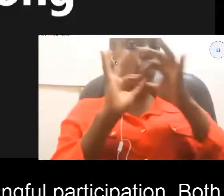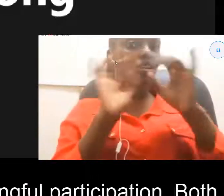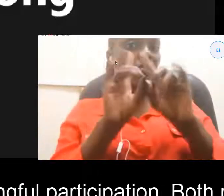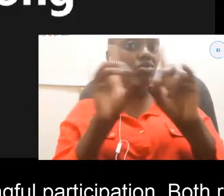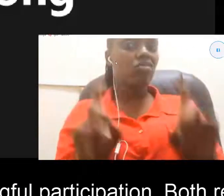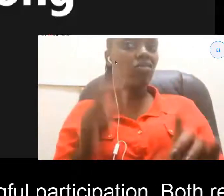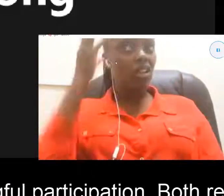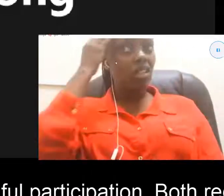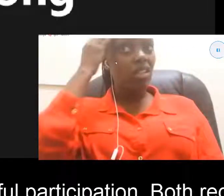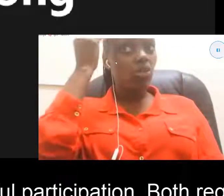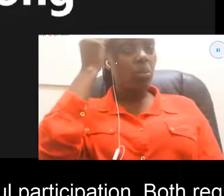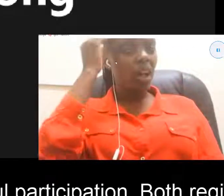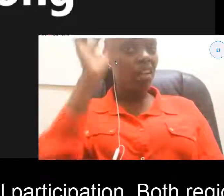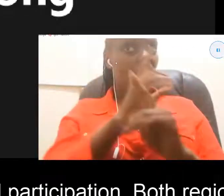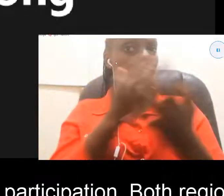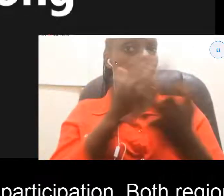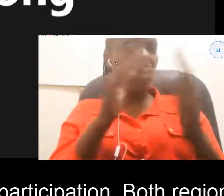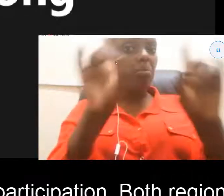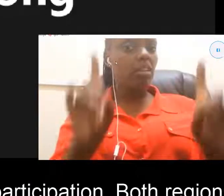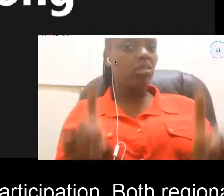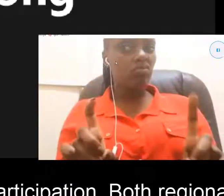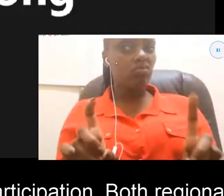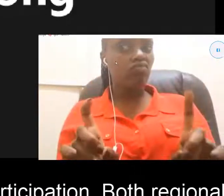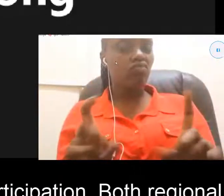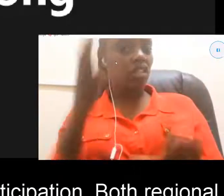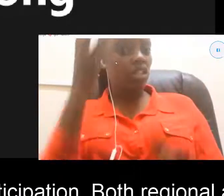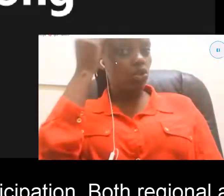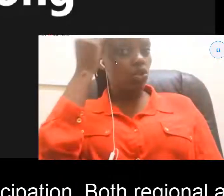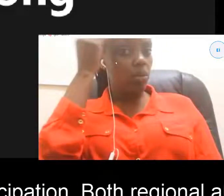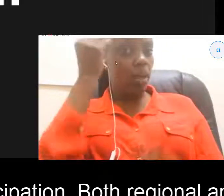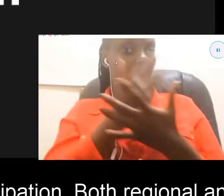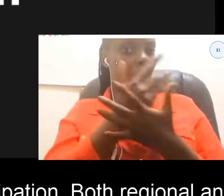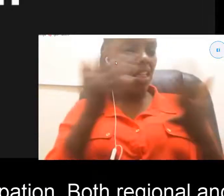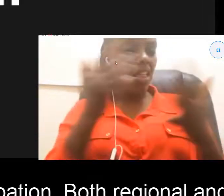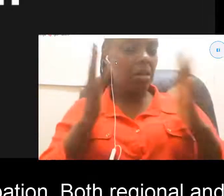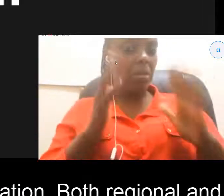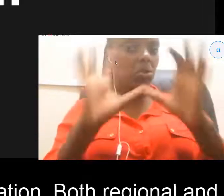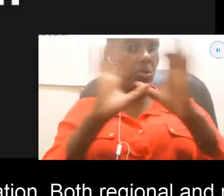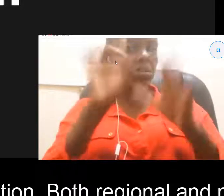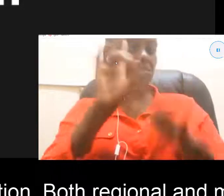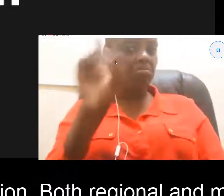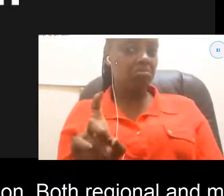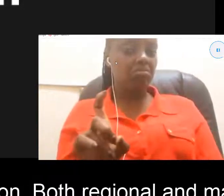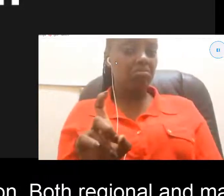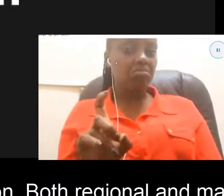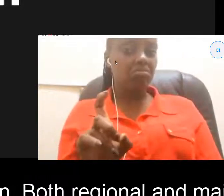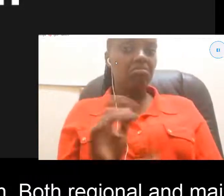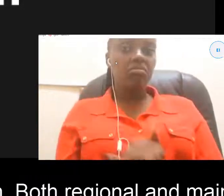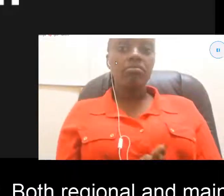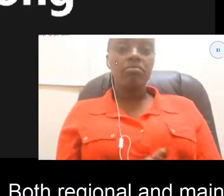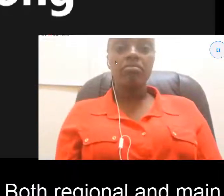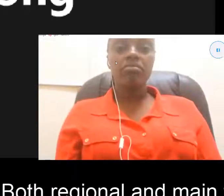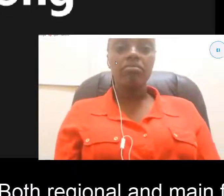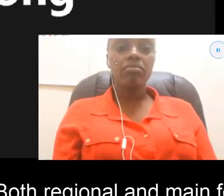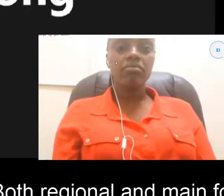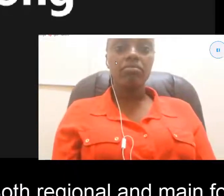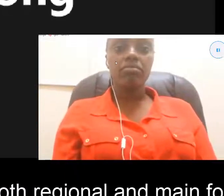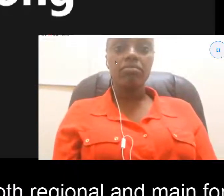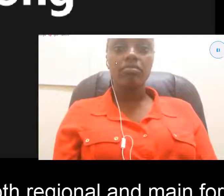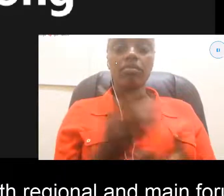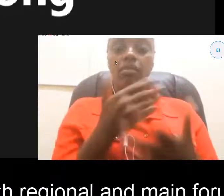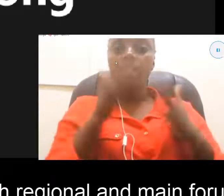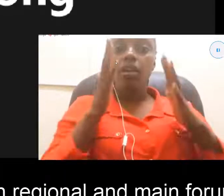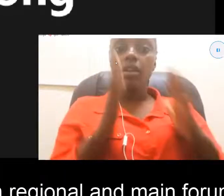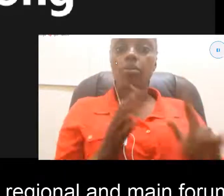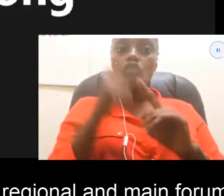Somaliland, Somalia coalition, if there is anybody. Yeah. There is anybody. Is there anybody from